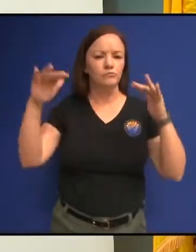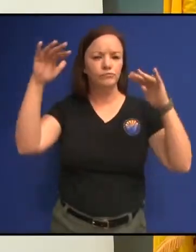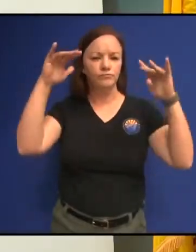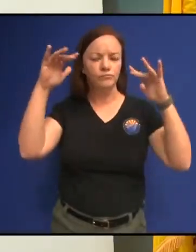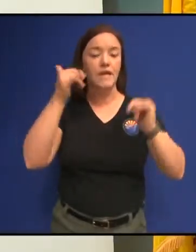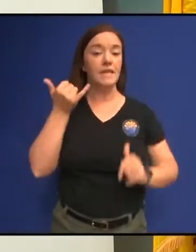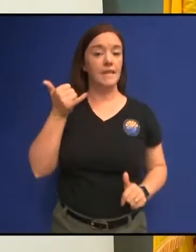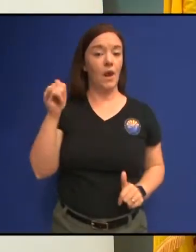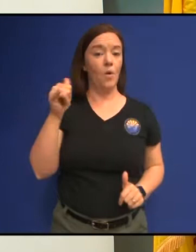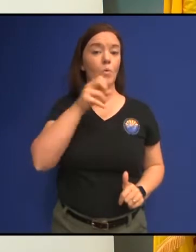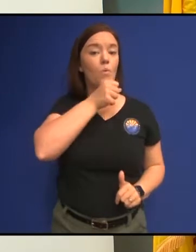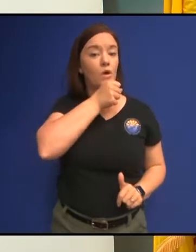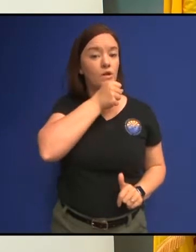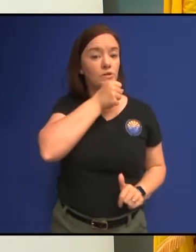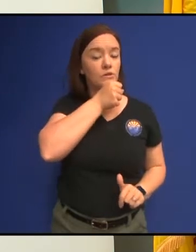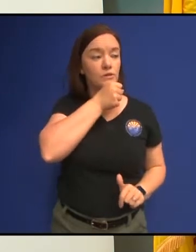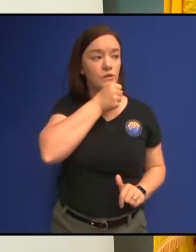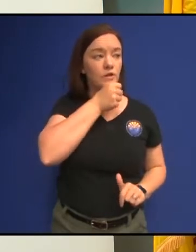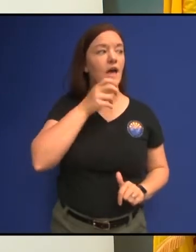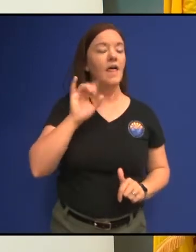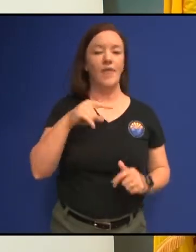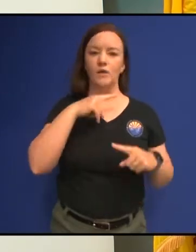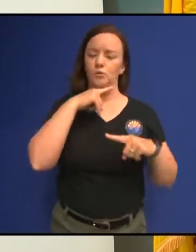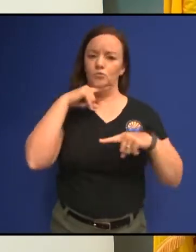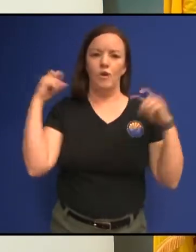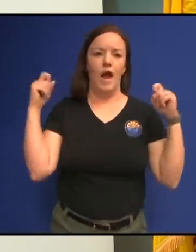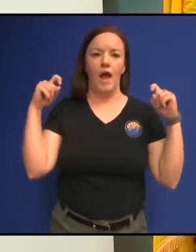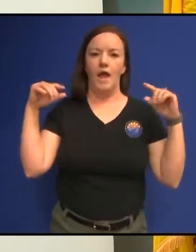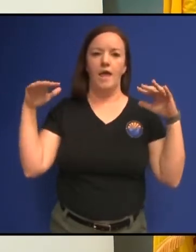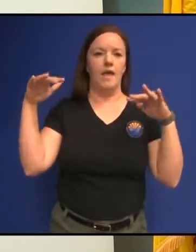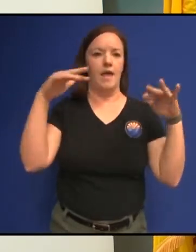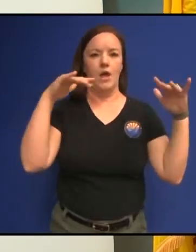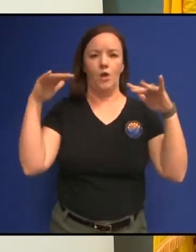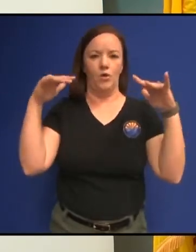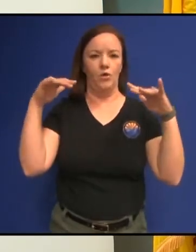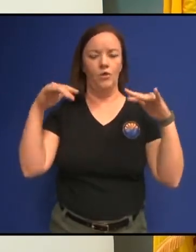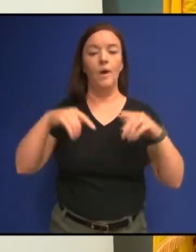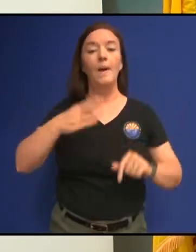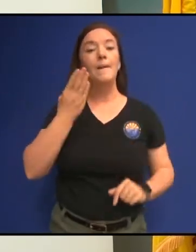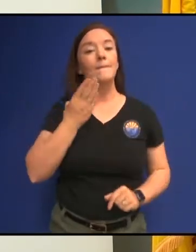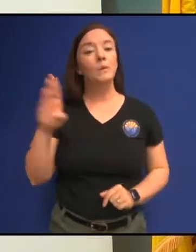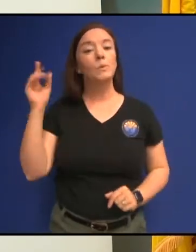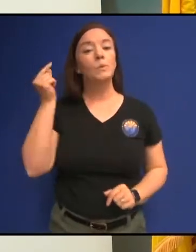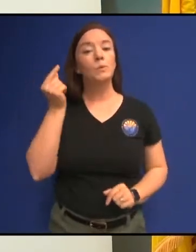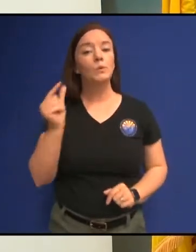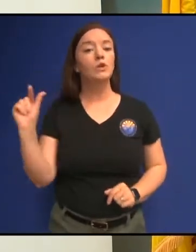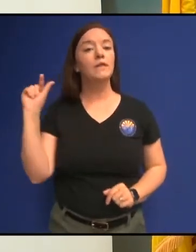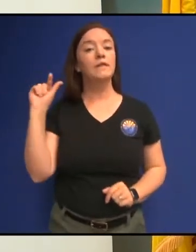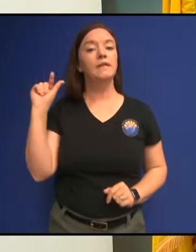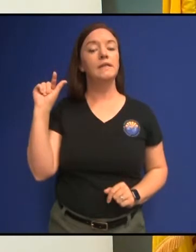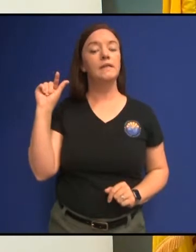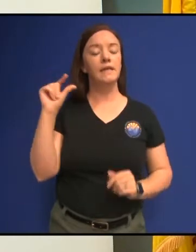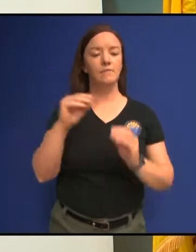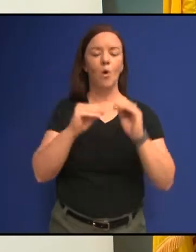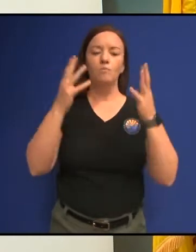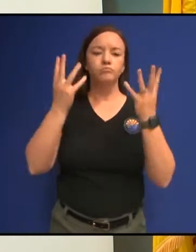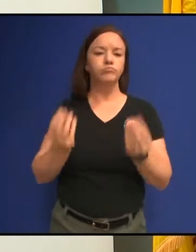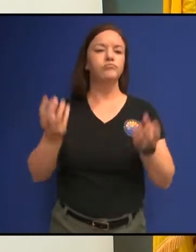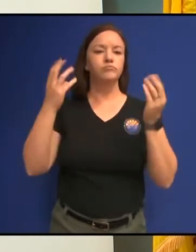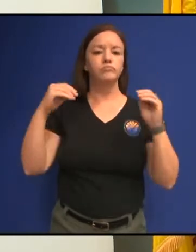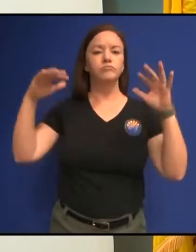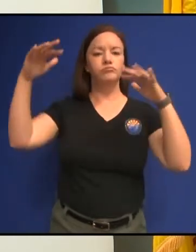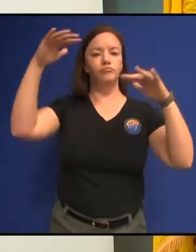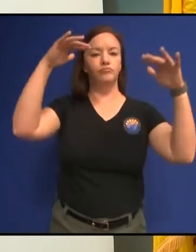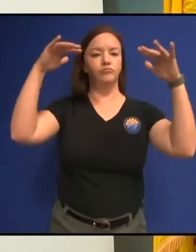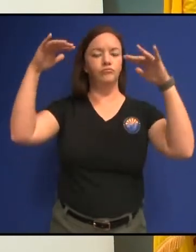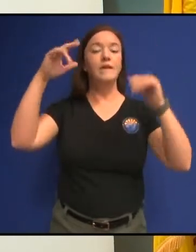yellow and orange representing really dry air, and these areas of blue, green showing much more moisture. So you can see